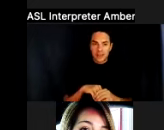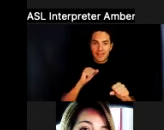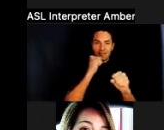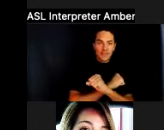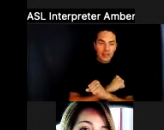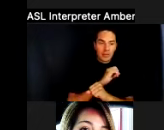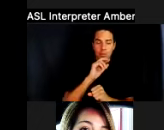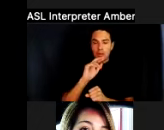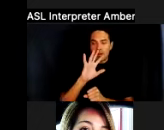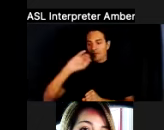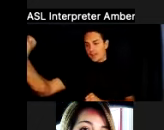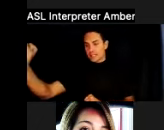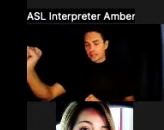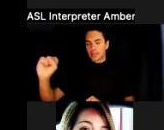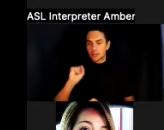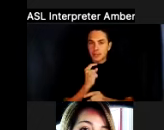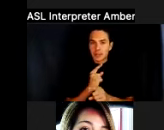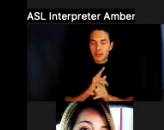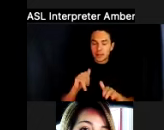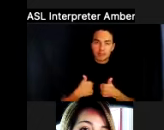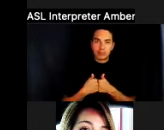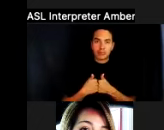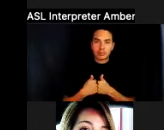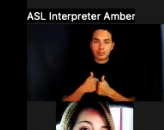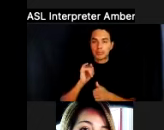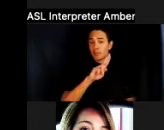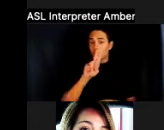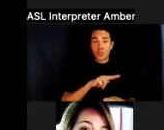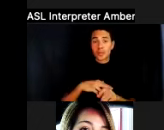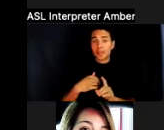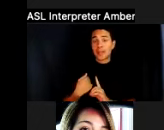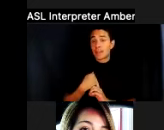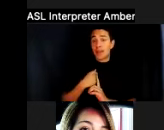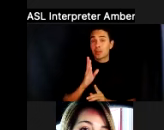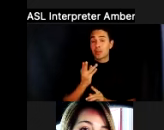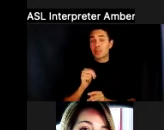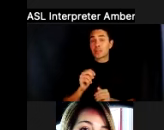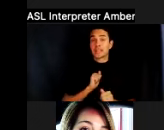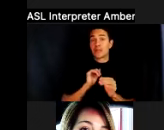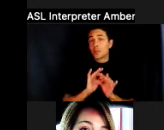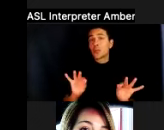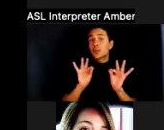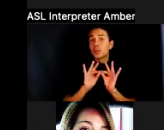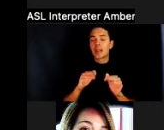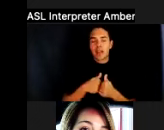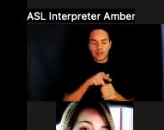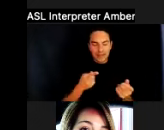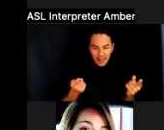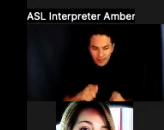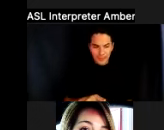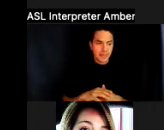really challenging. And then that, of course, can impact your self-worth. Like, how did this